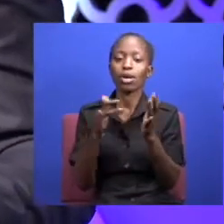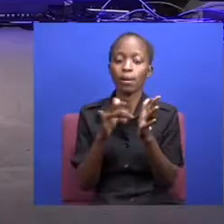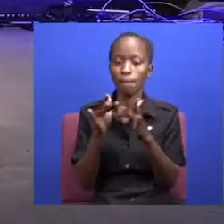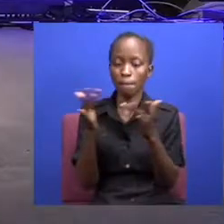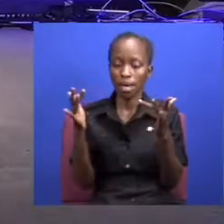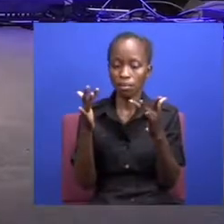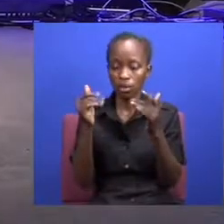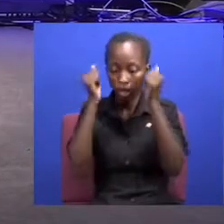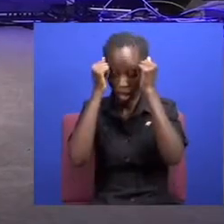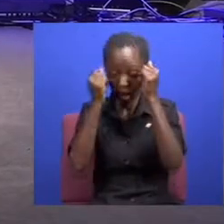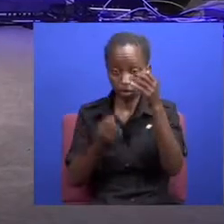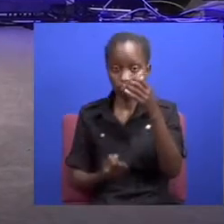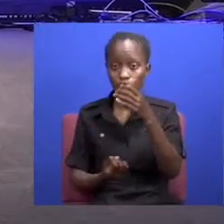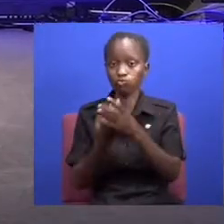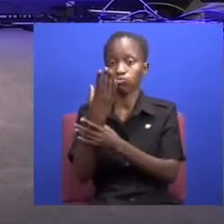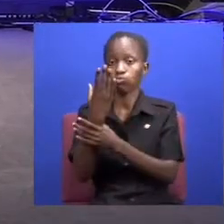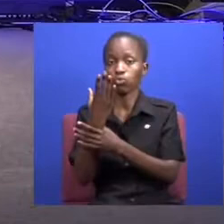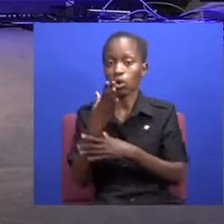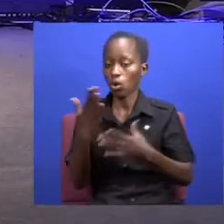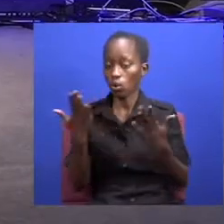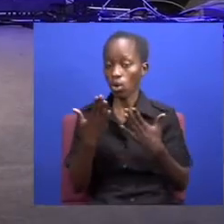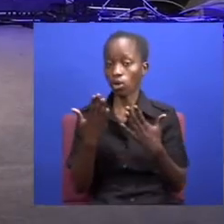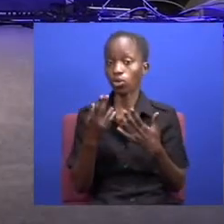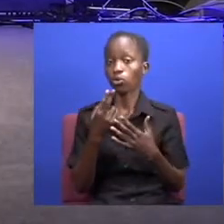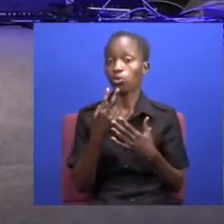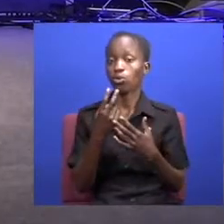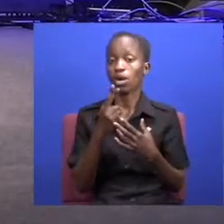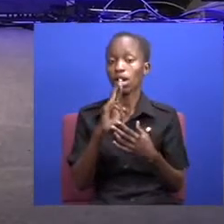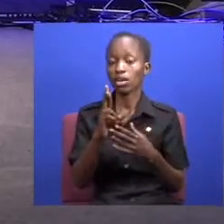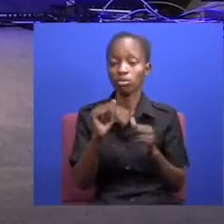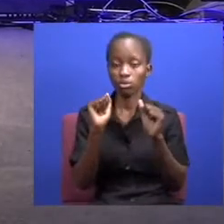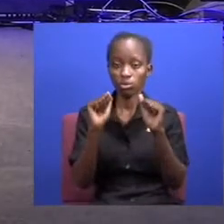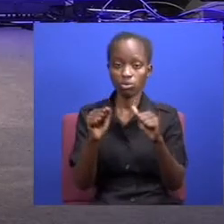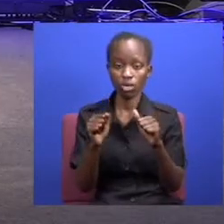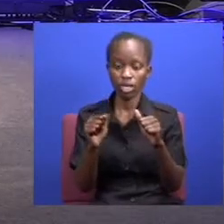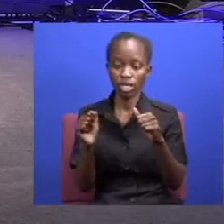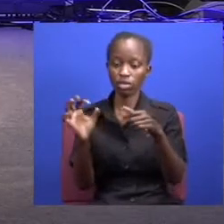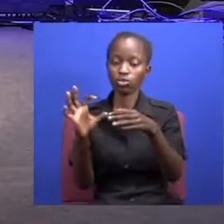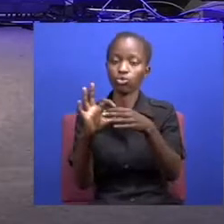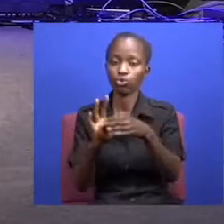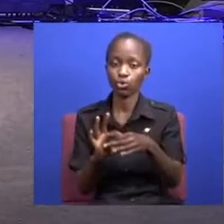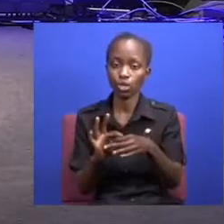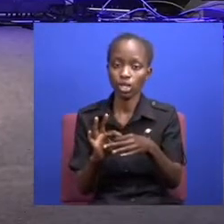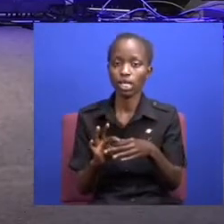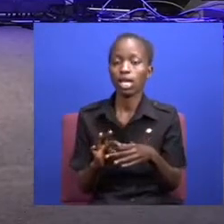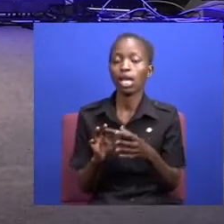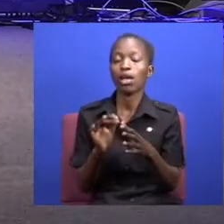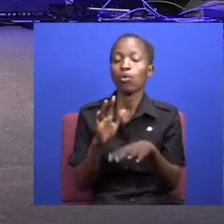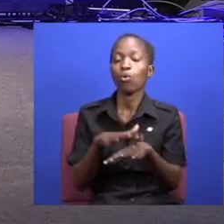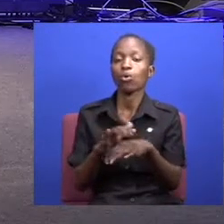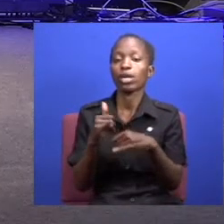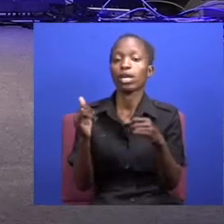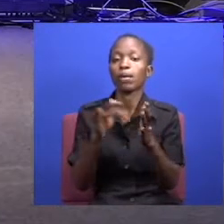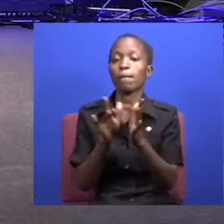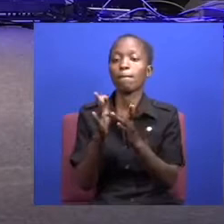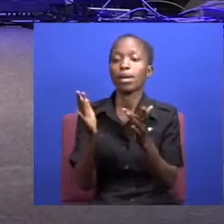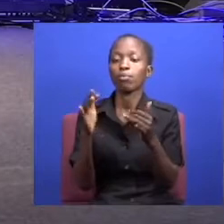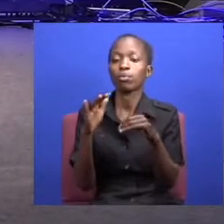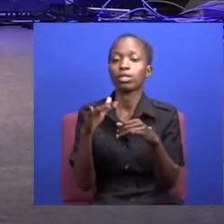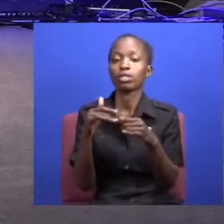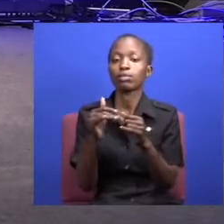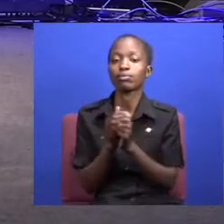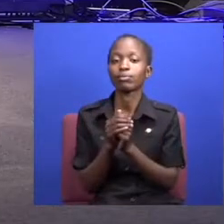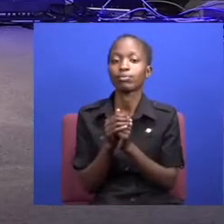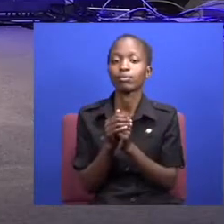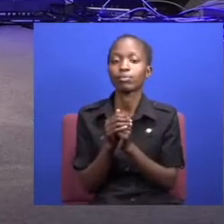studies that have been established, so that from wherever you are, you could just hook up and connect with the scripture.